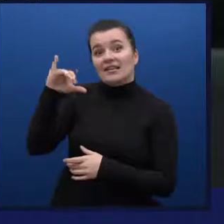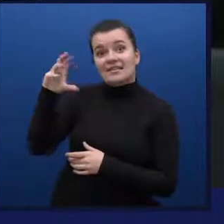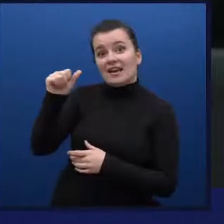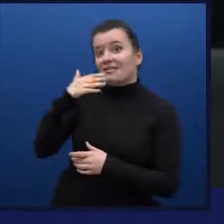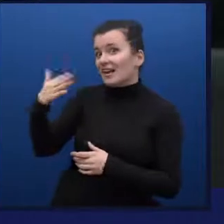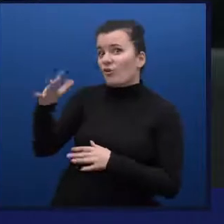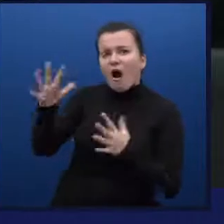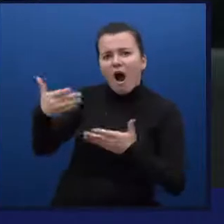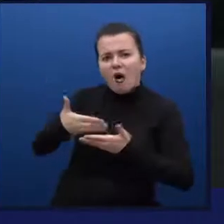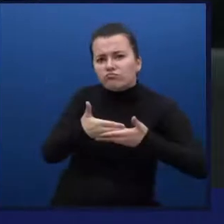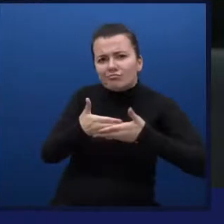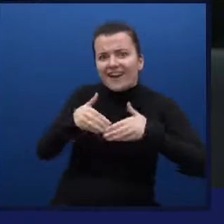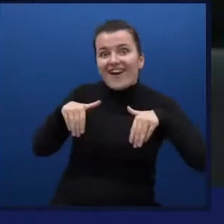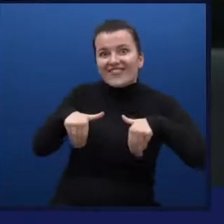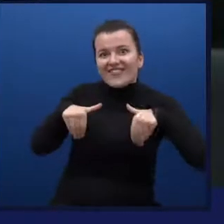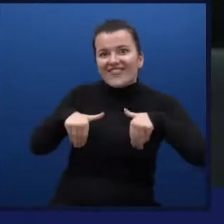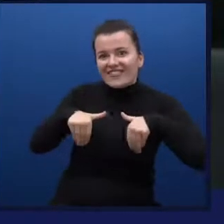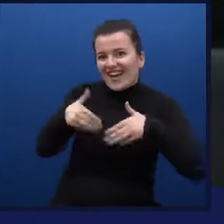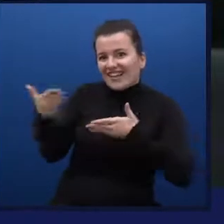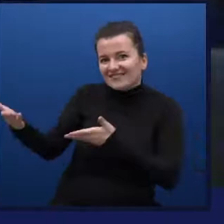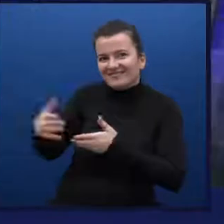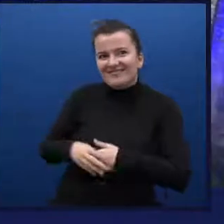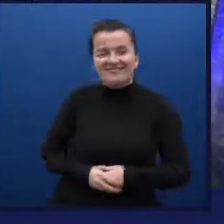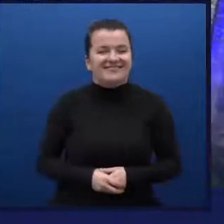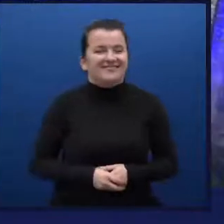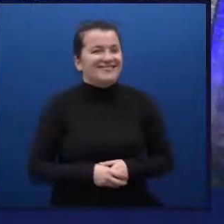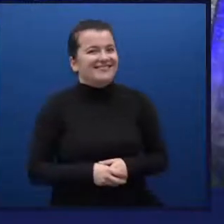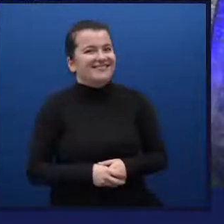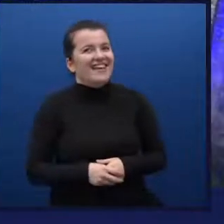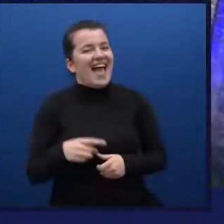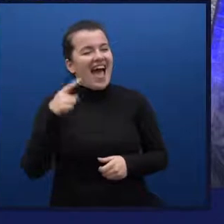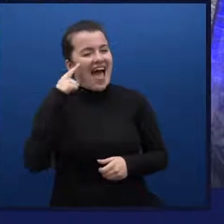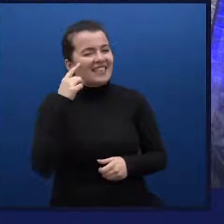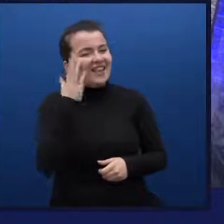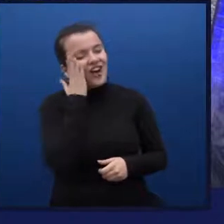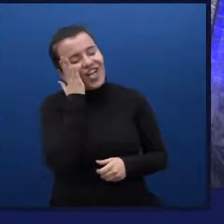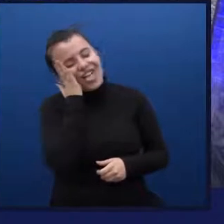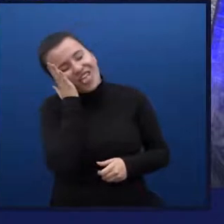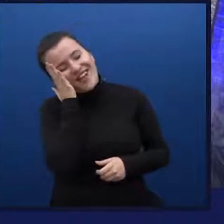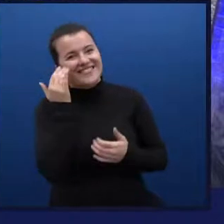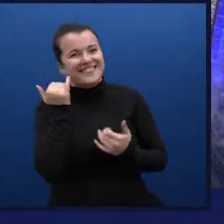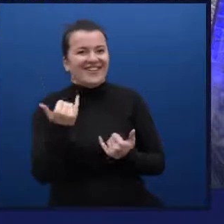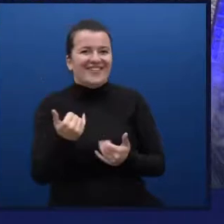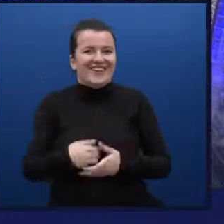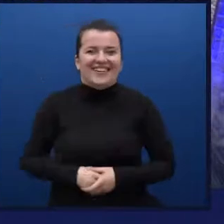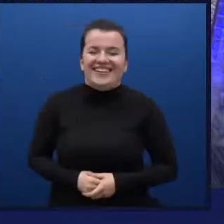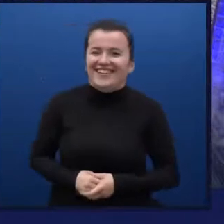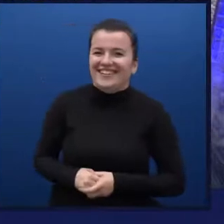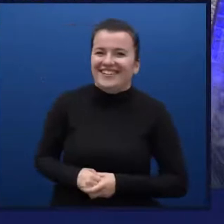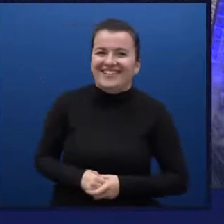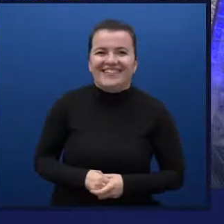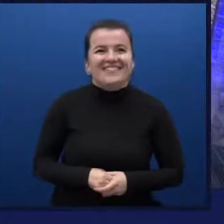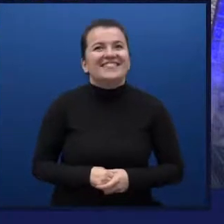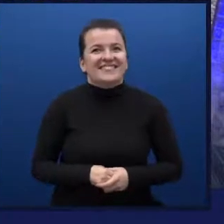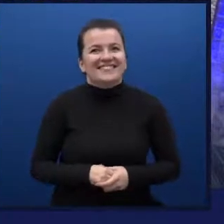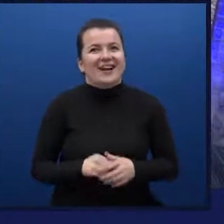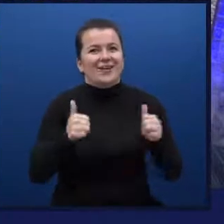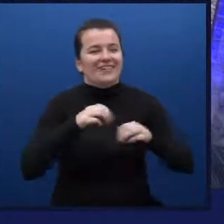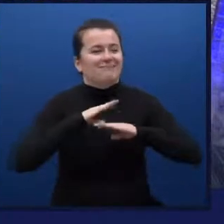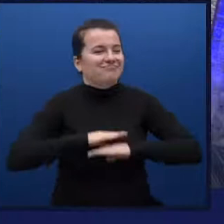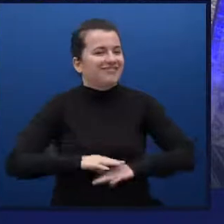doing? Oh, I think he's napping right now. Oh, so happy. Thankfully.